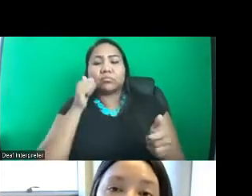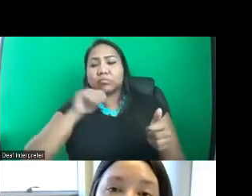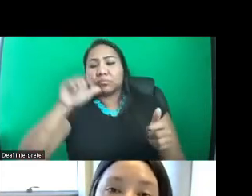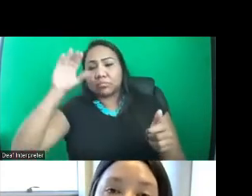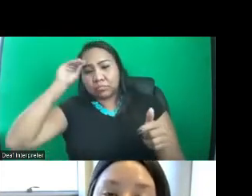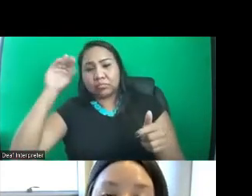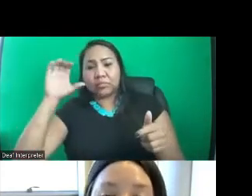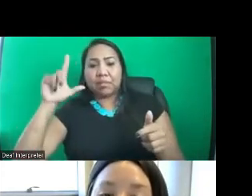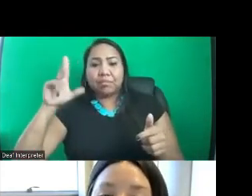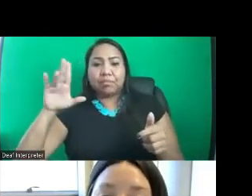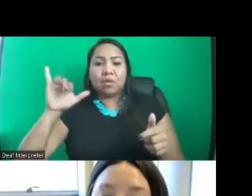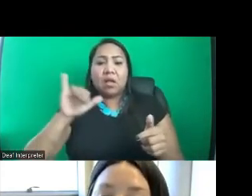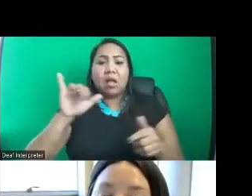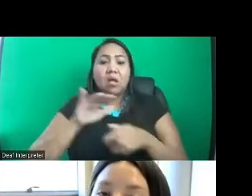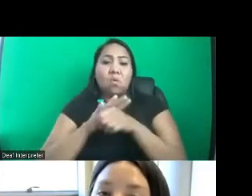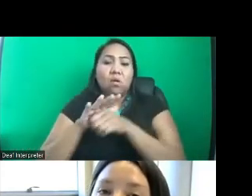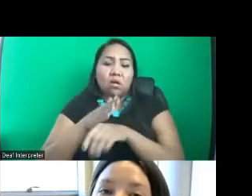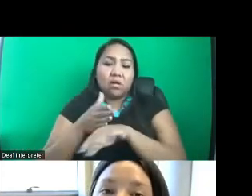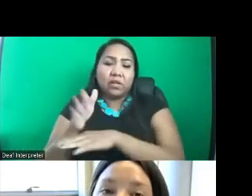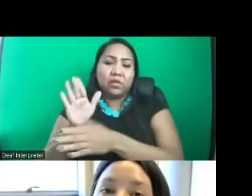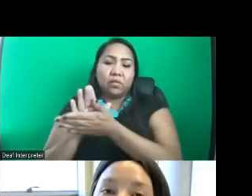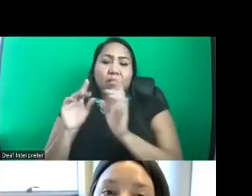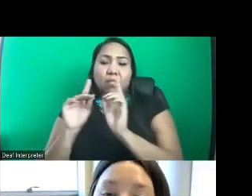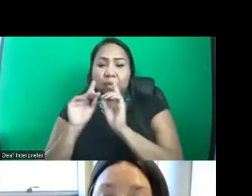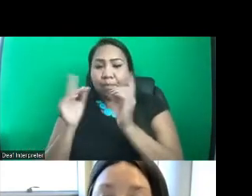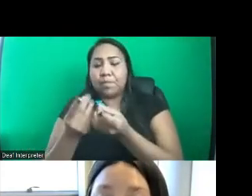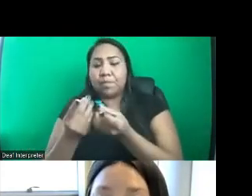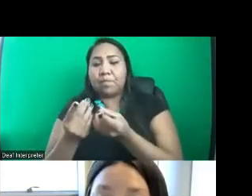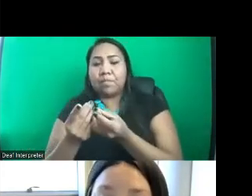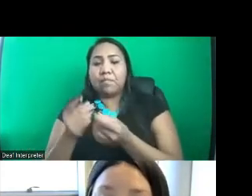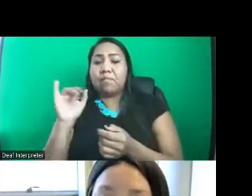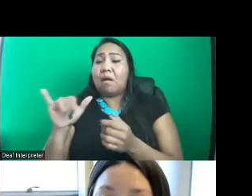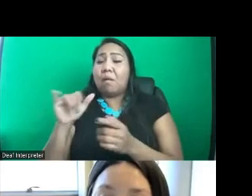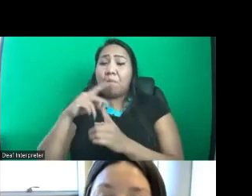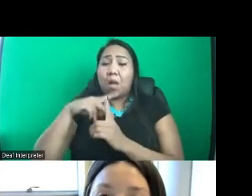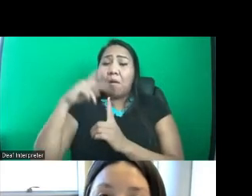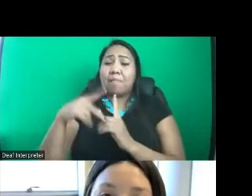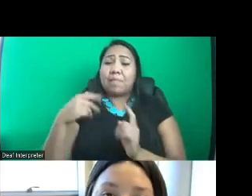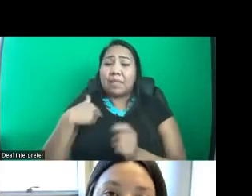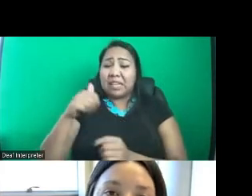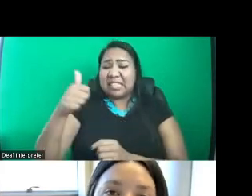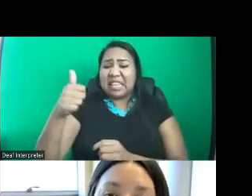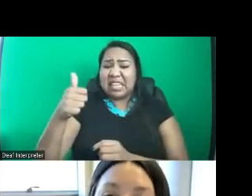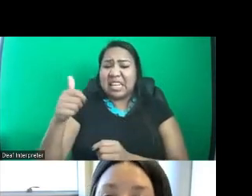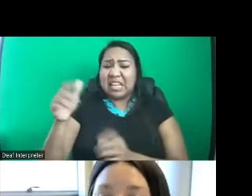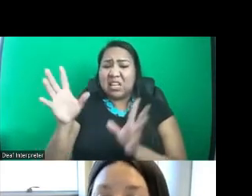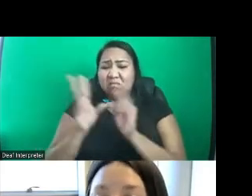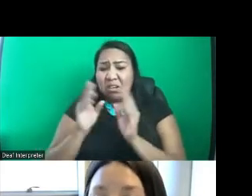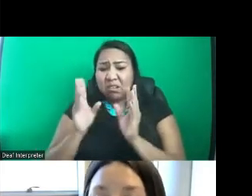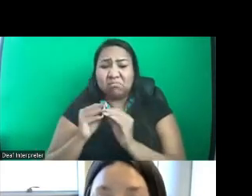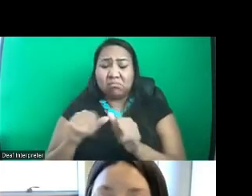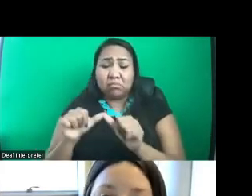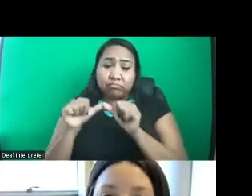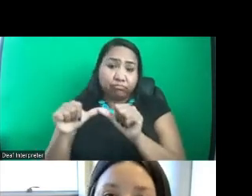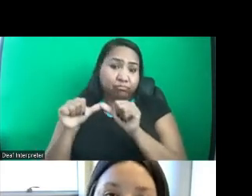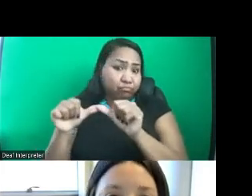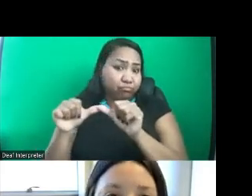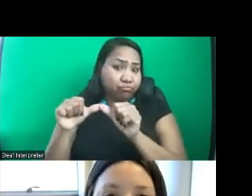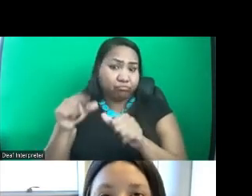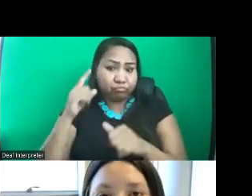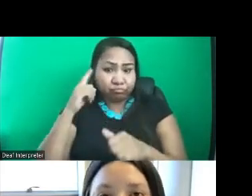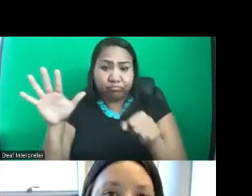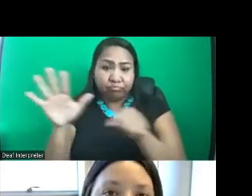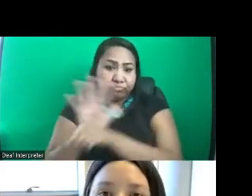after-school departments. The program has 10 sessions and runs for an entire school semester with typical